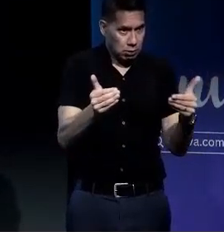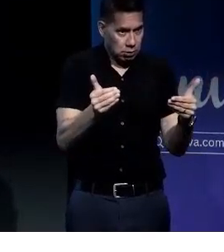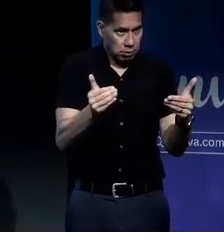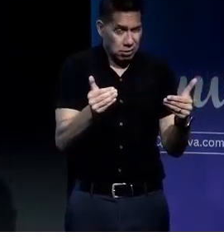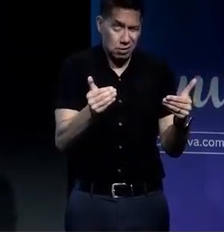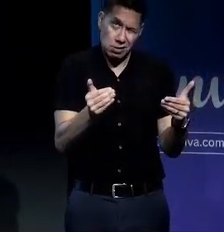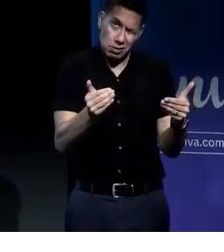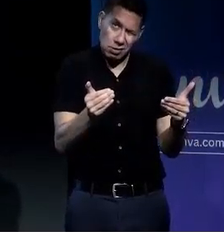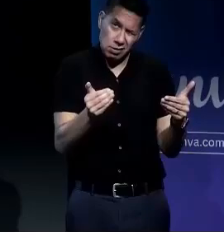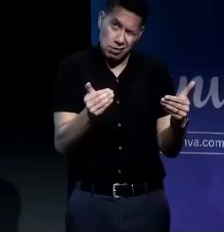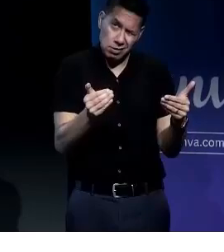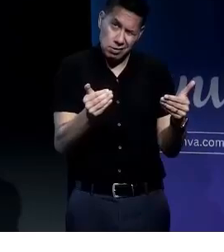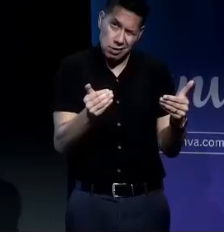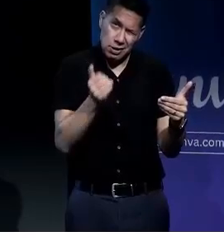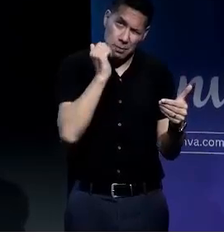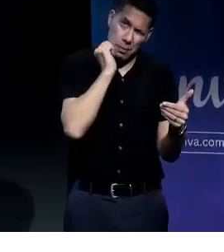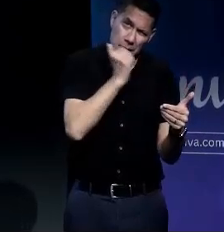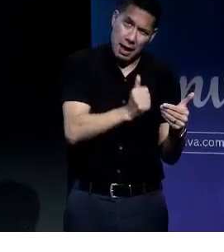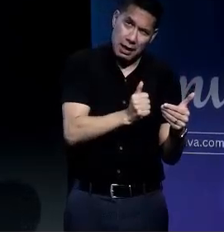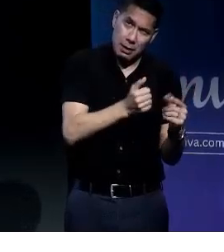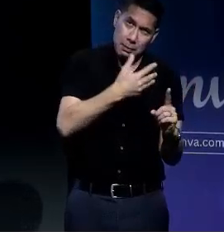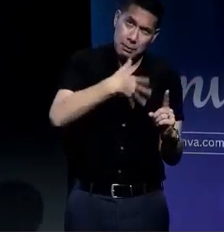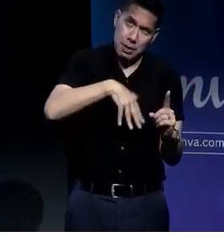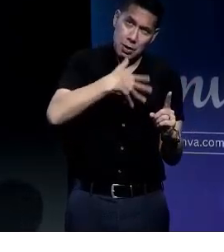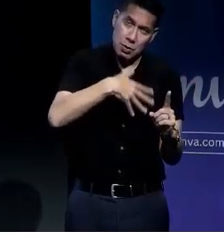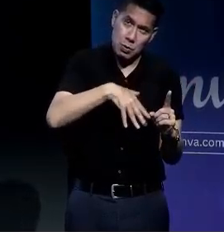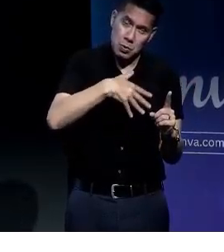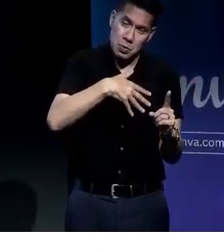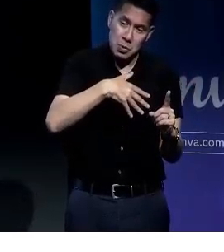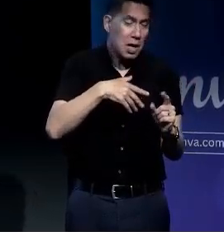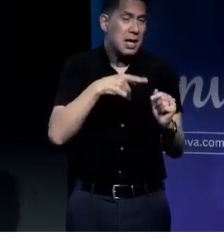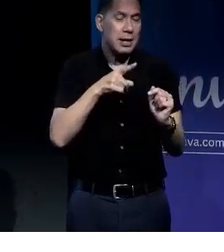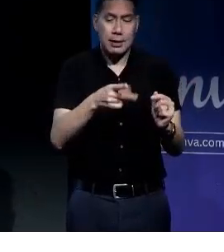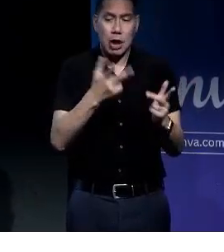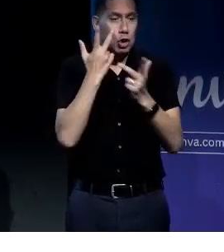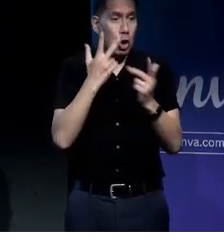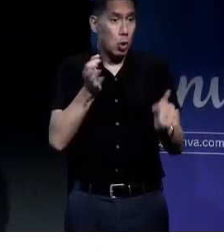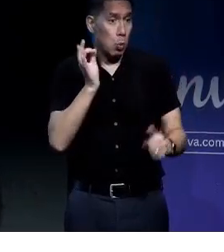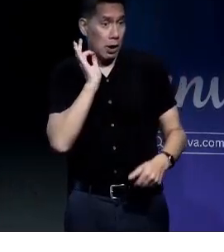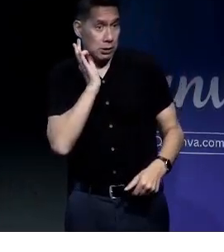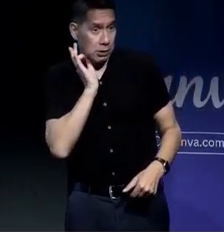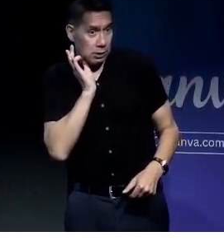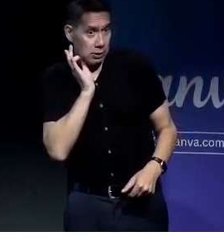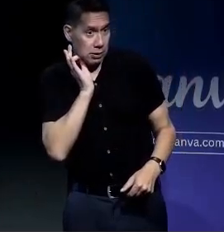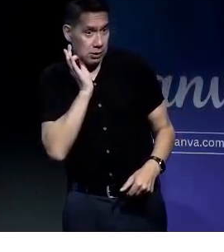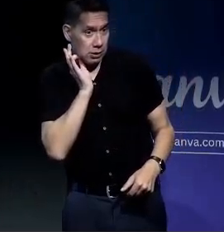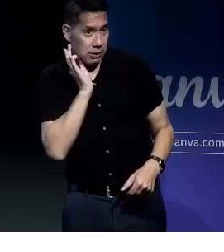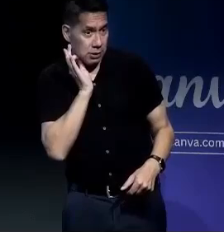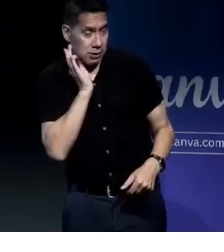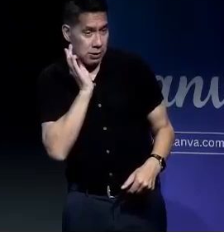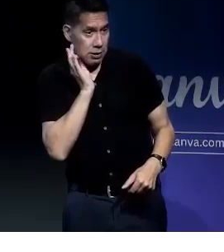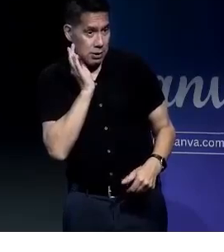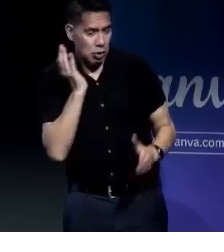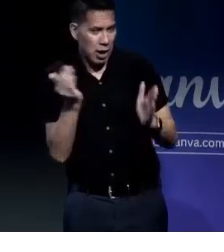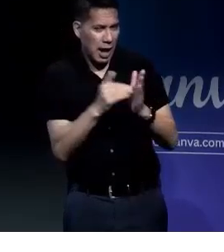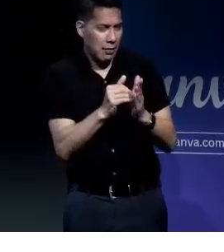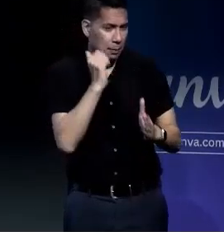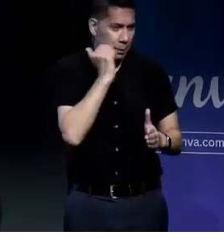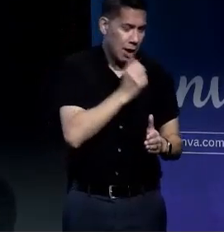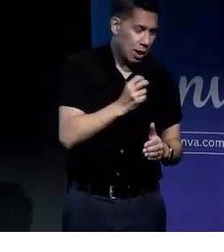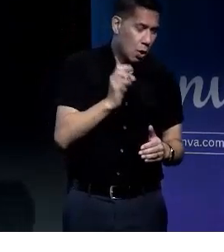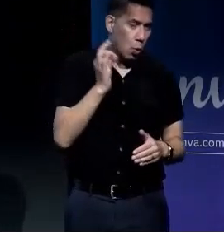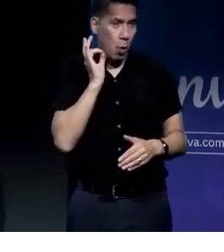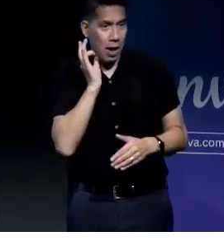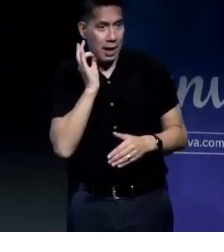against black. When I showed you the white, the one that added black and white, the yellow